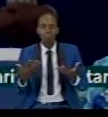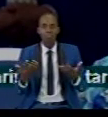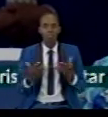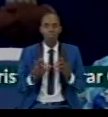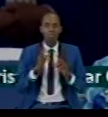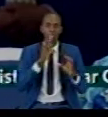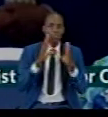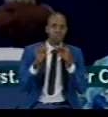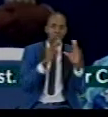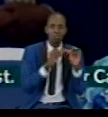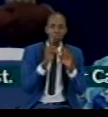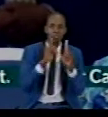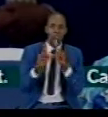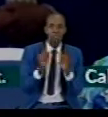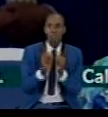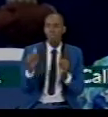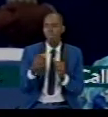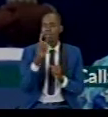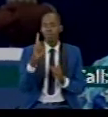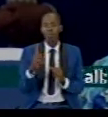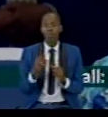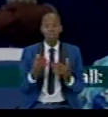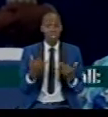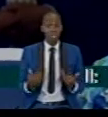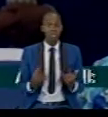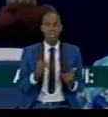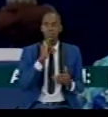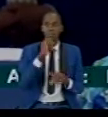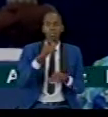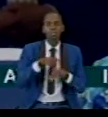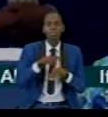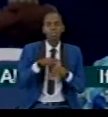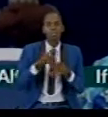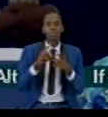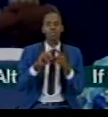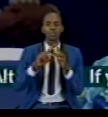please we are watching for your information